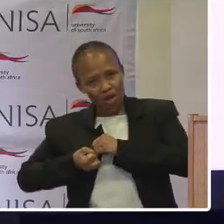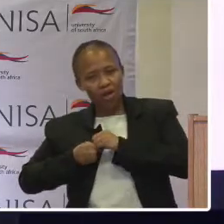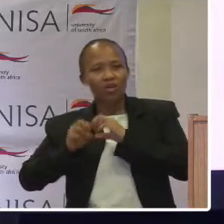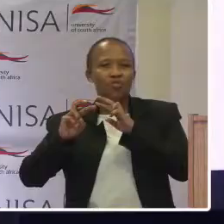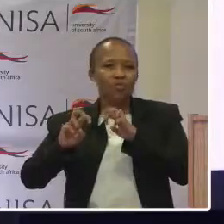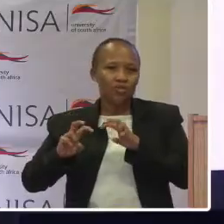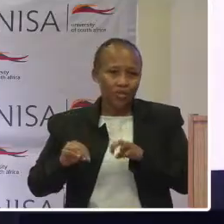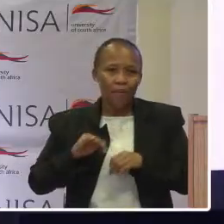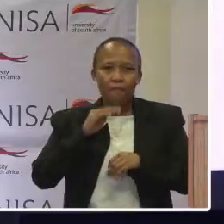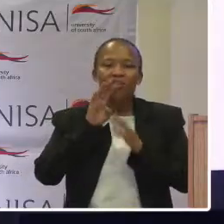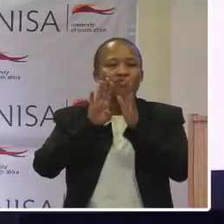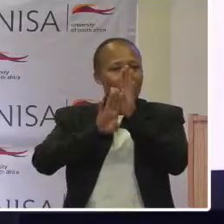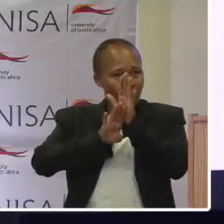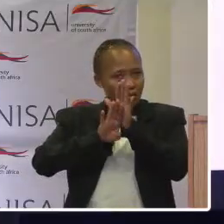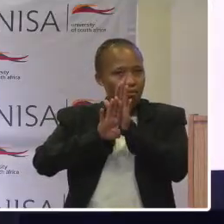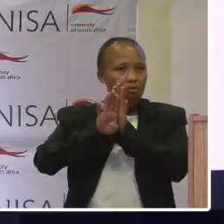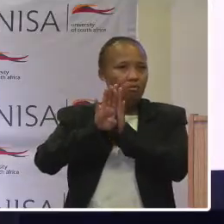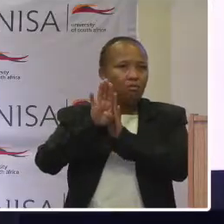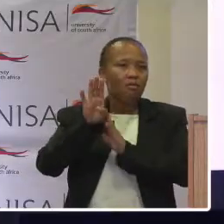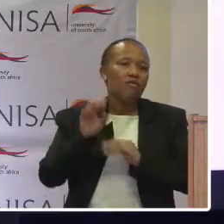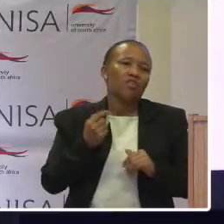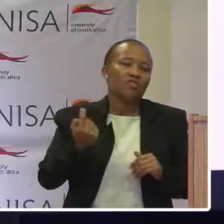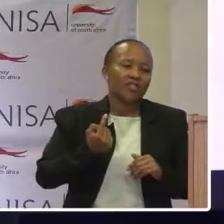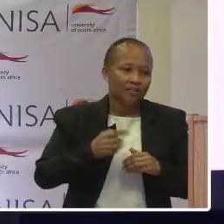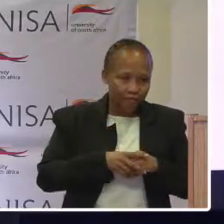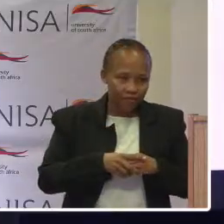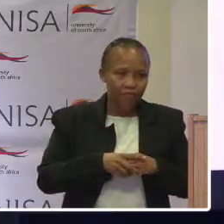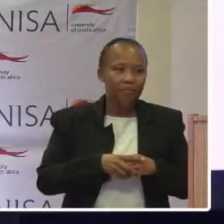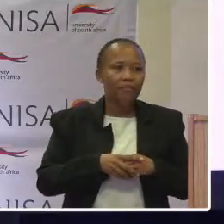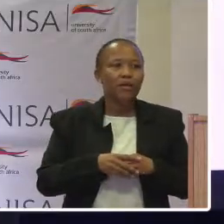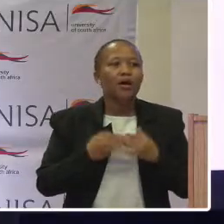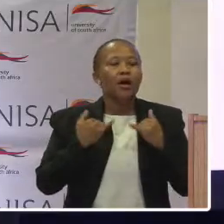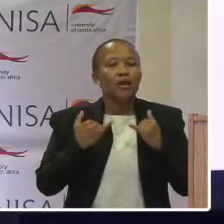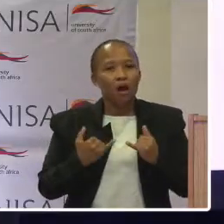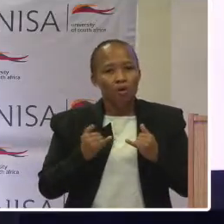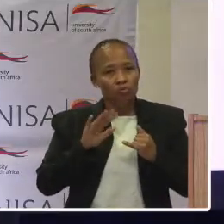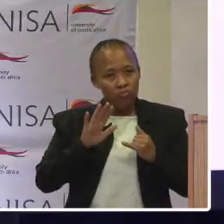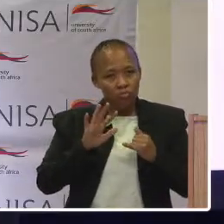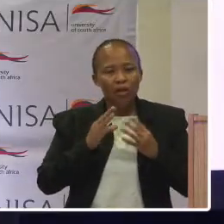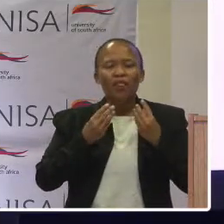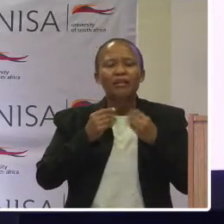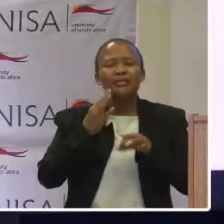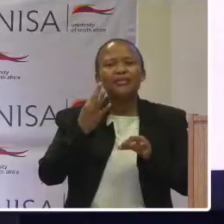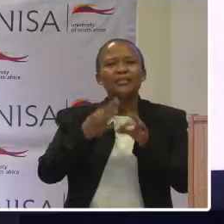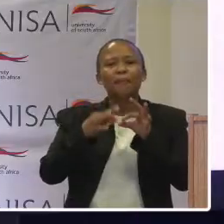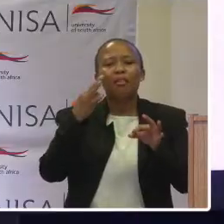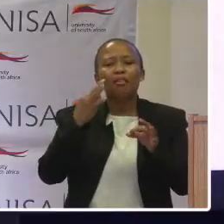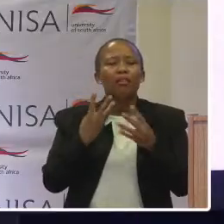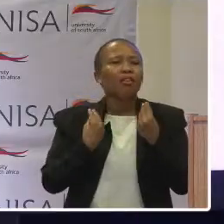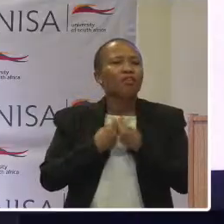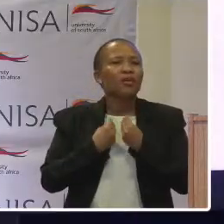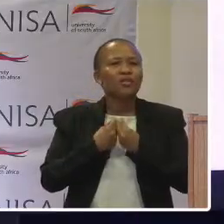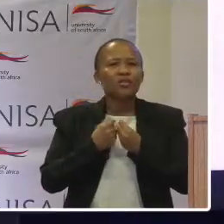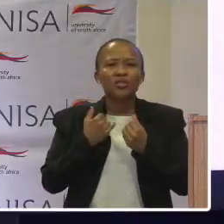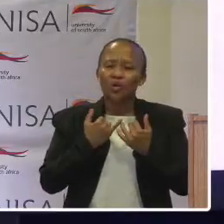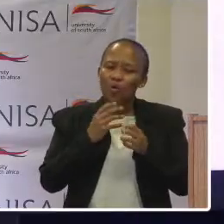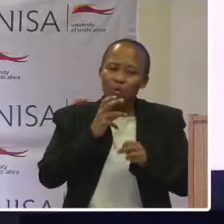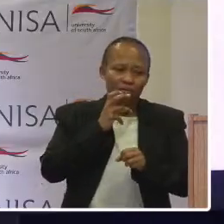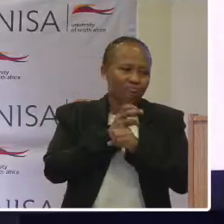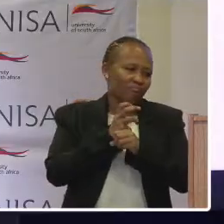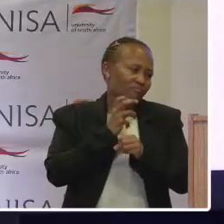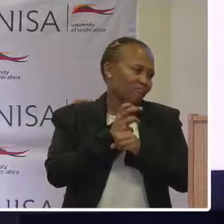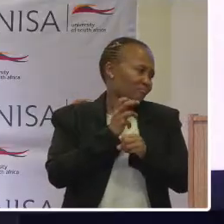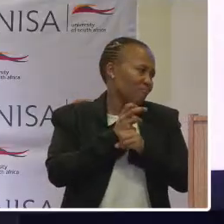succeed, I've innovated something. And sometimes we complicate simple things when we can go back to the